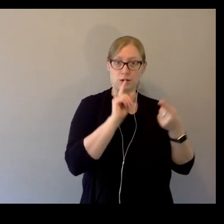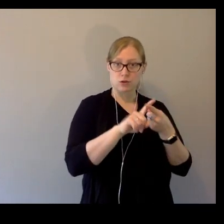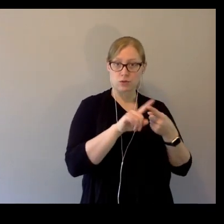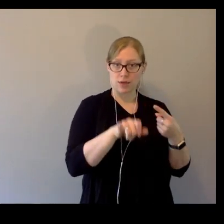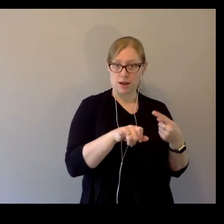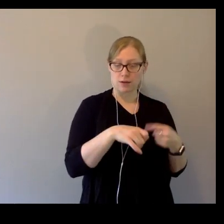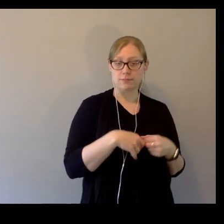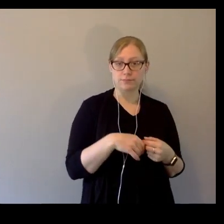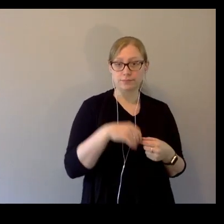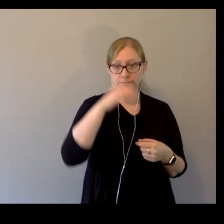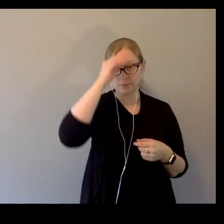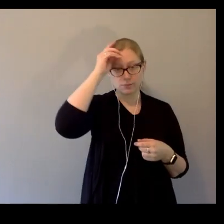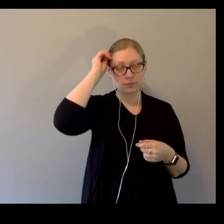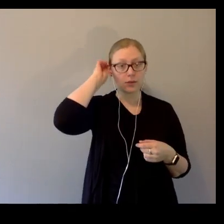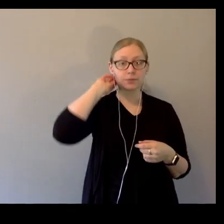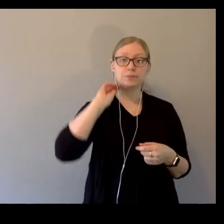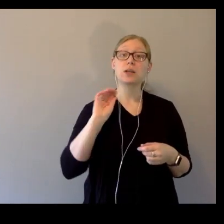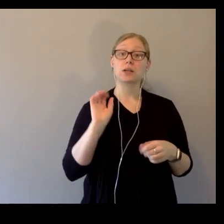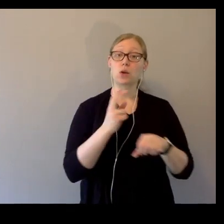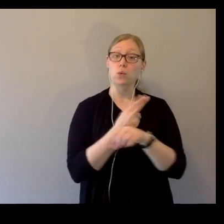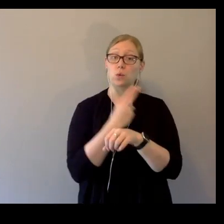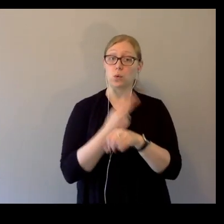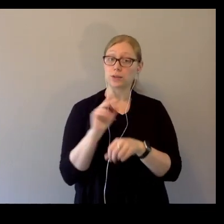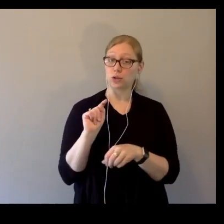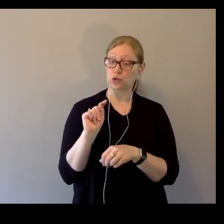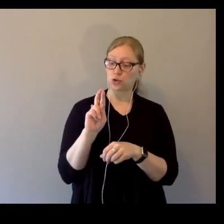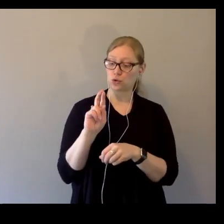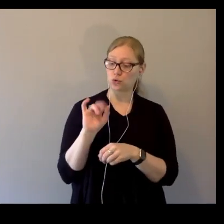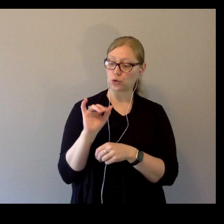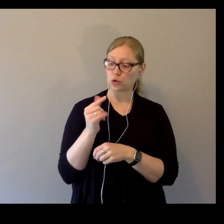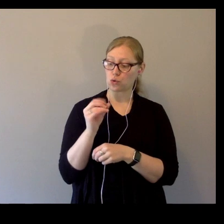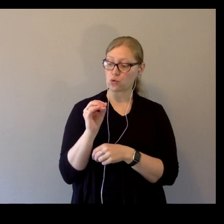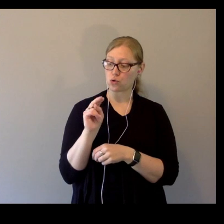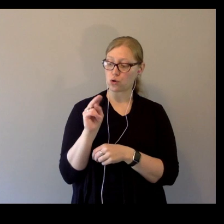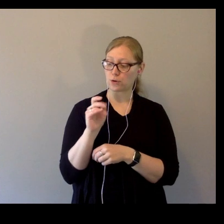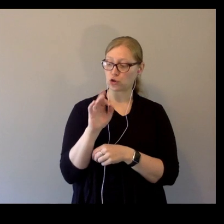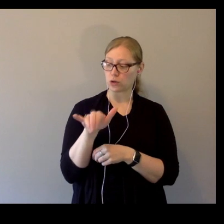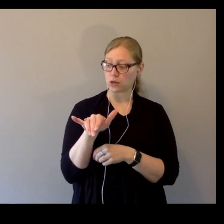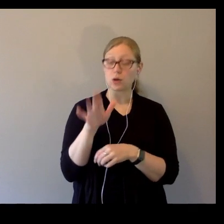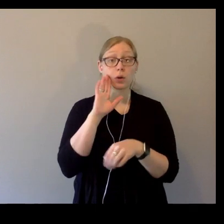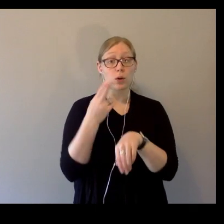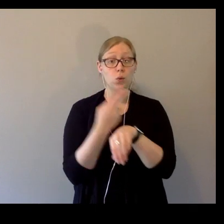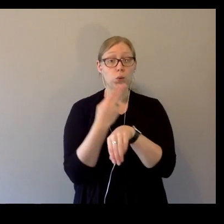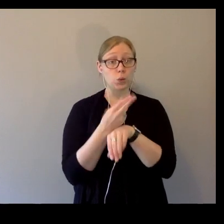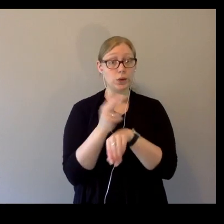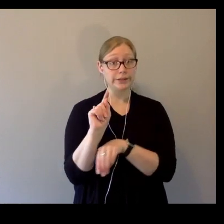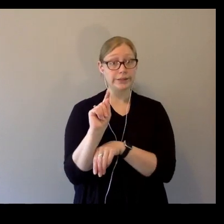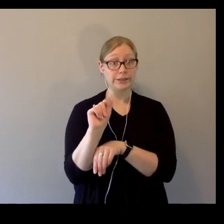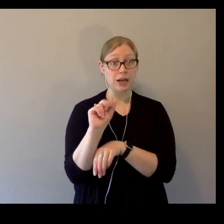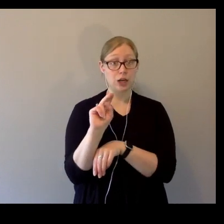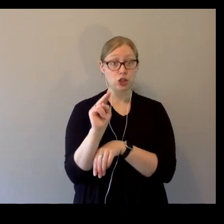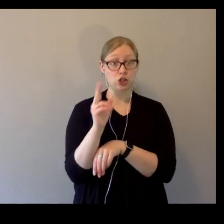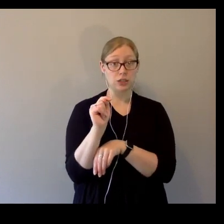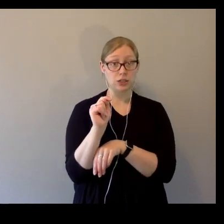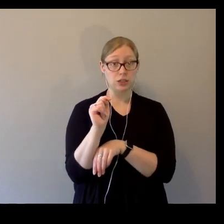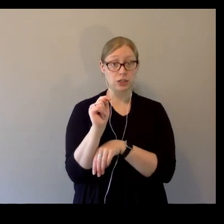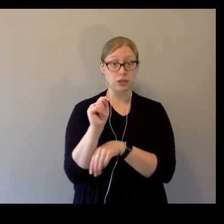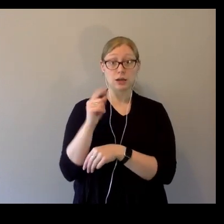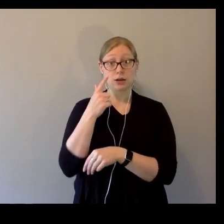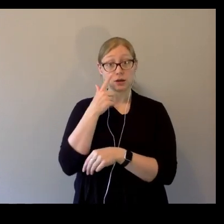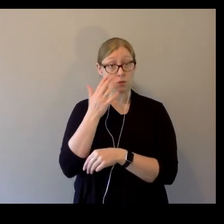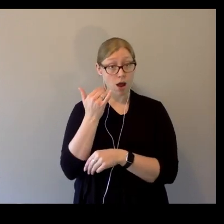meters. So we can use trigonometry to do this. We're going to use the tangent to do these problems, because tangent